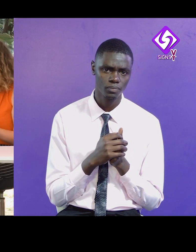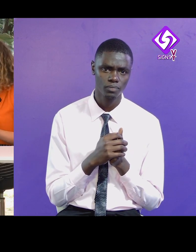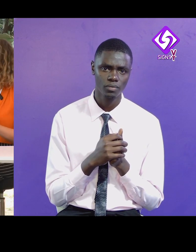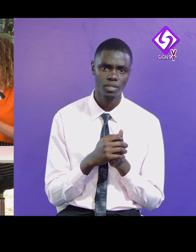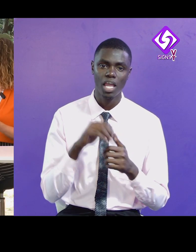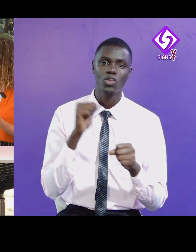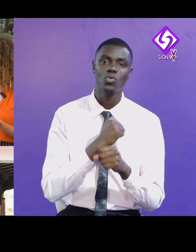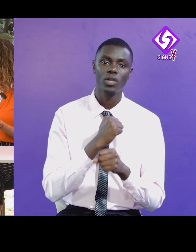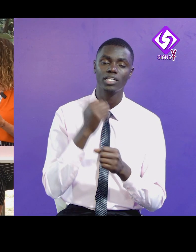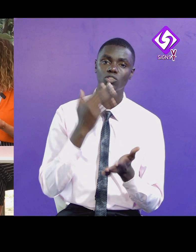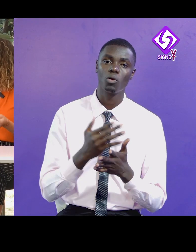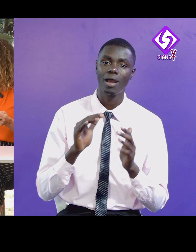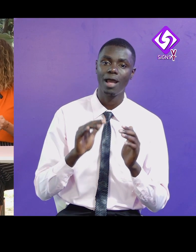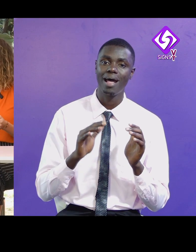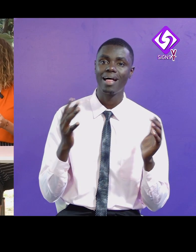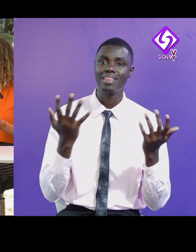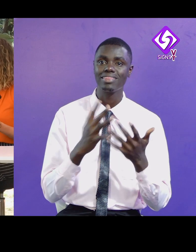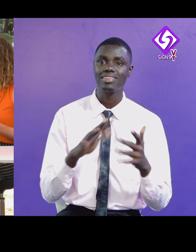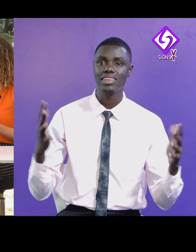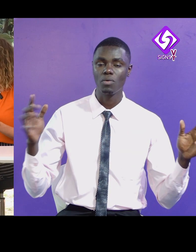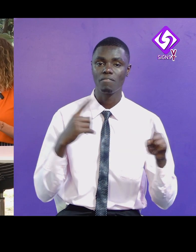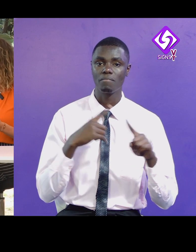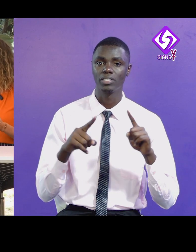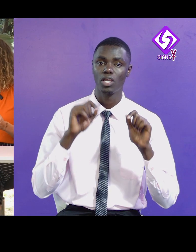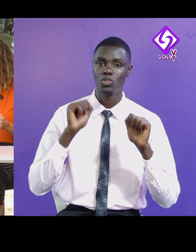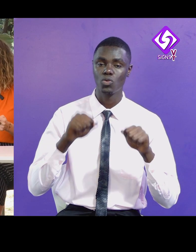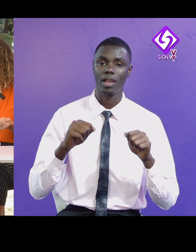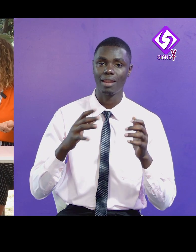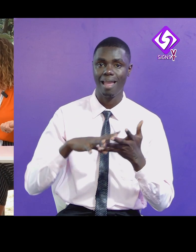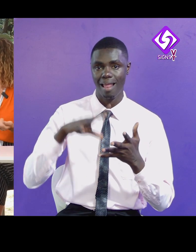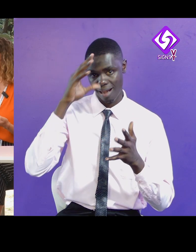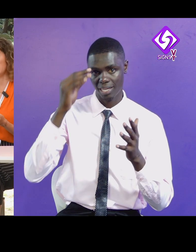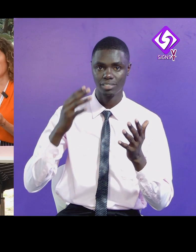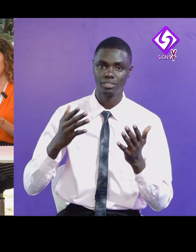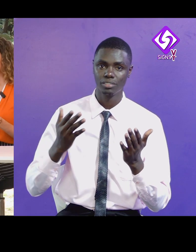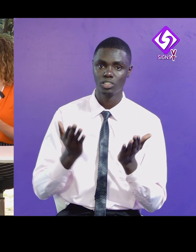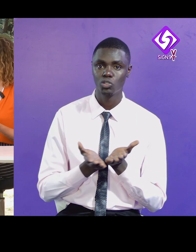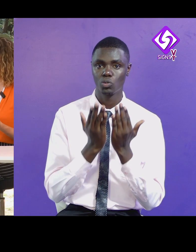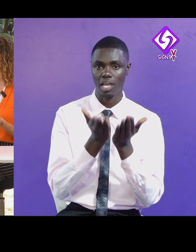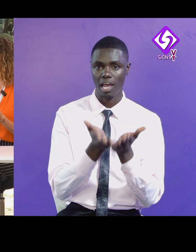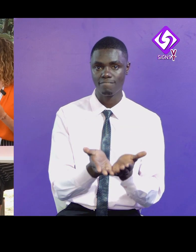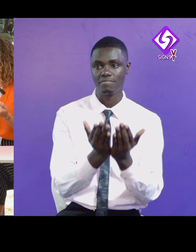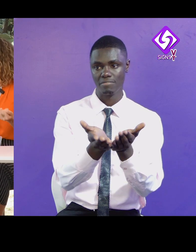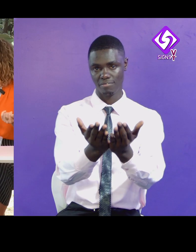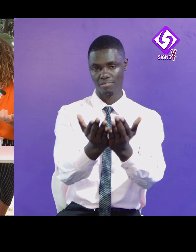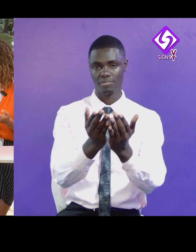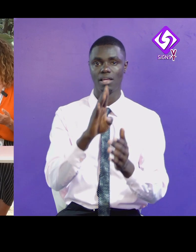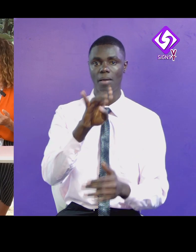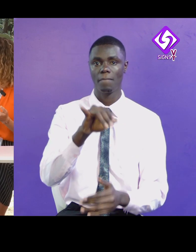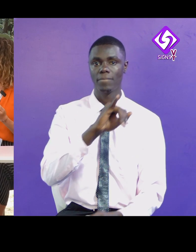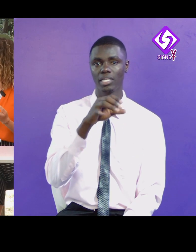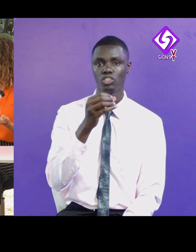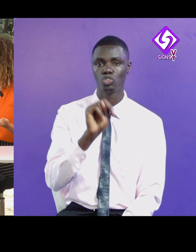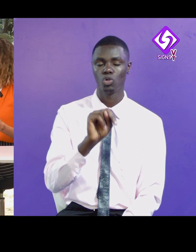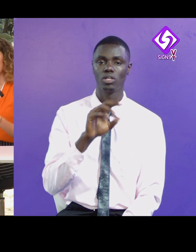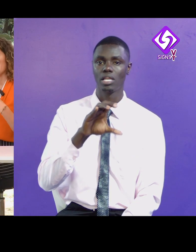you can't stop the waves, but you can learn to surf, by John Kabat-Zinn.